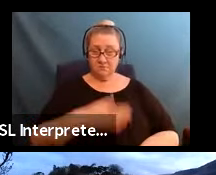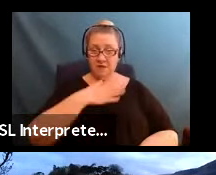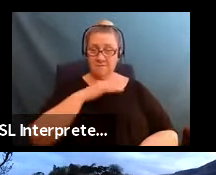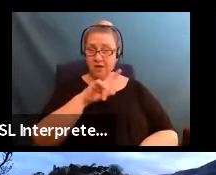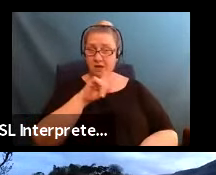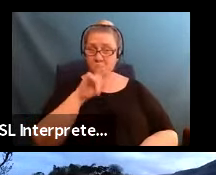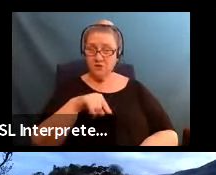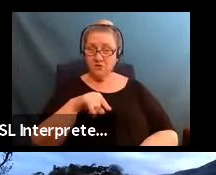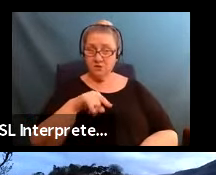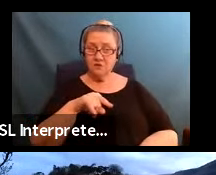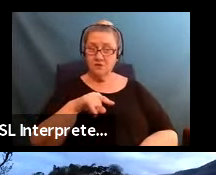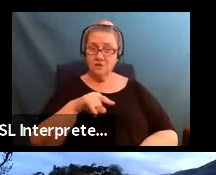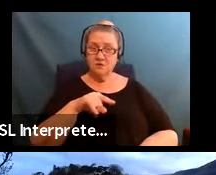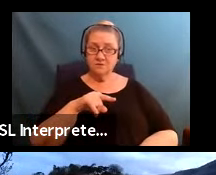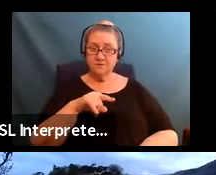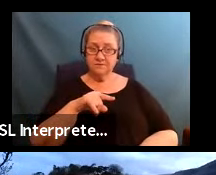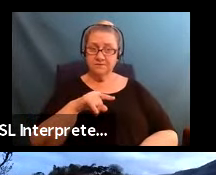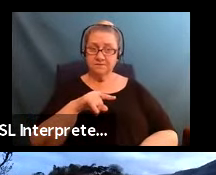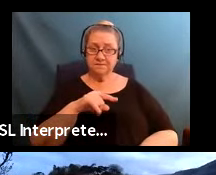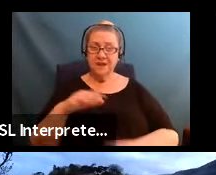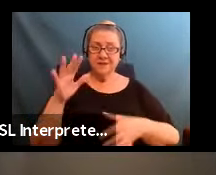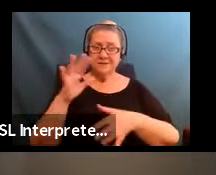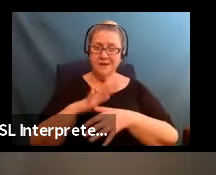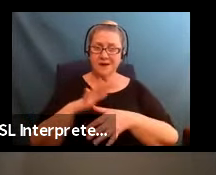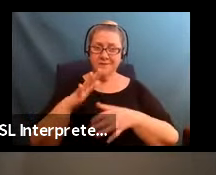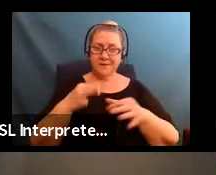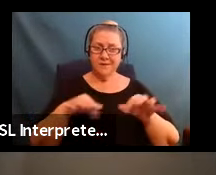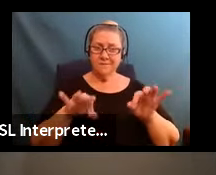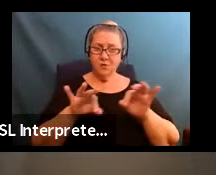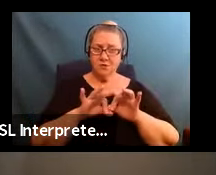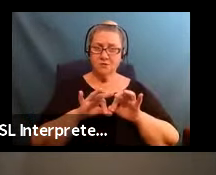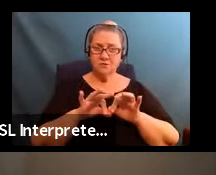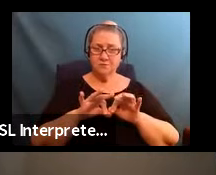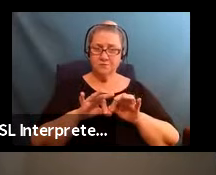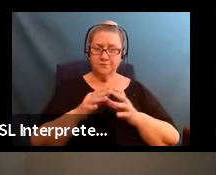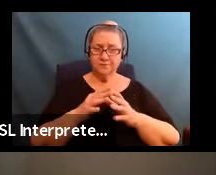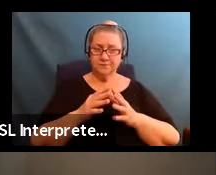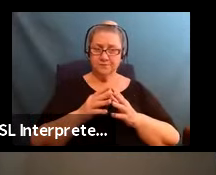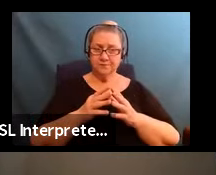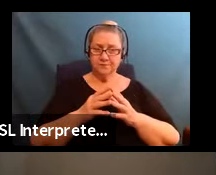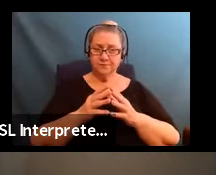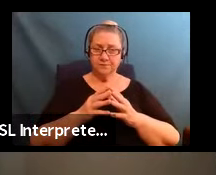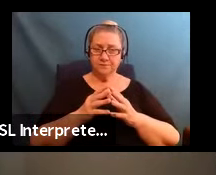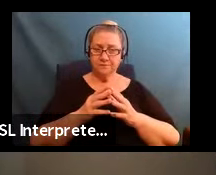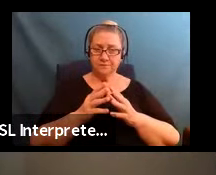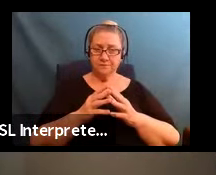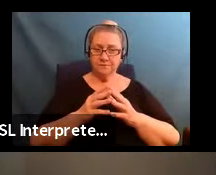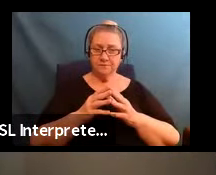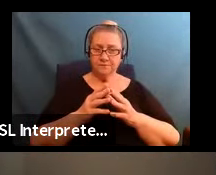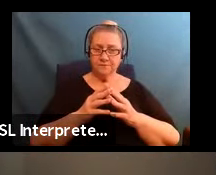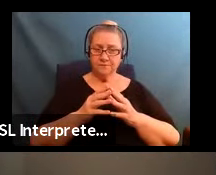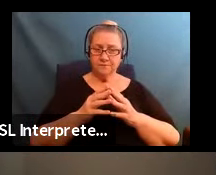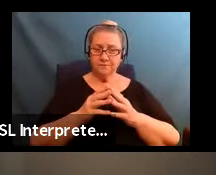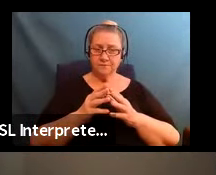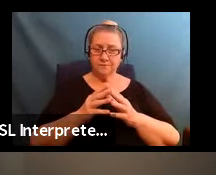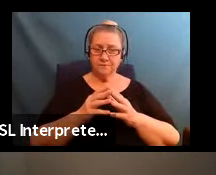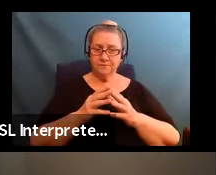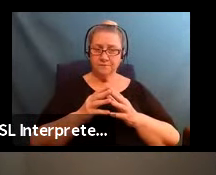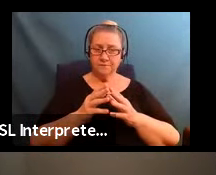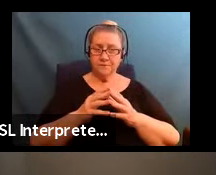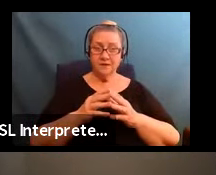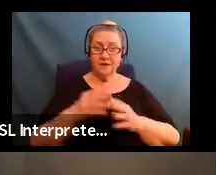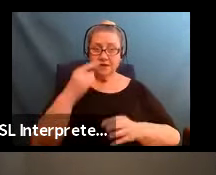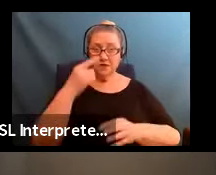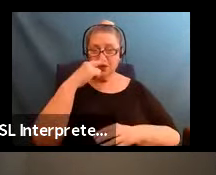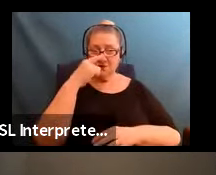questions, but just to prioritize them and just even the logistical ones before we get to others is just, if you could talk a little bit